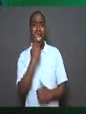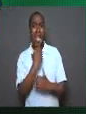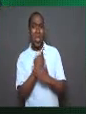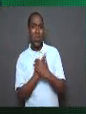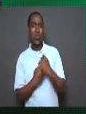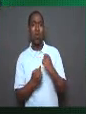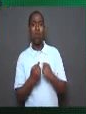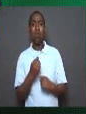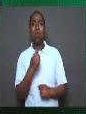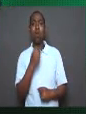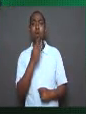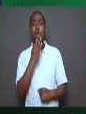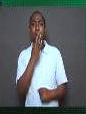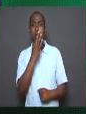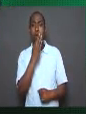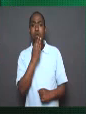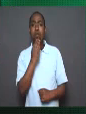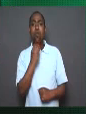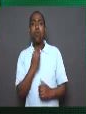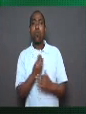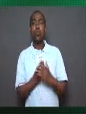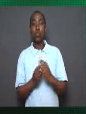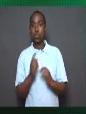fructose, which is a double sugar.